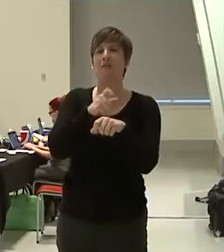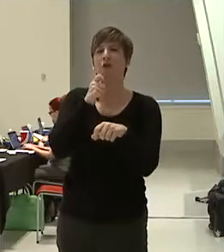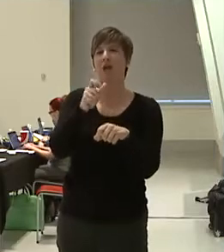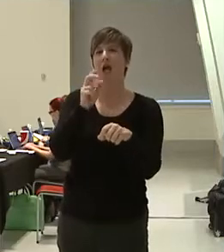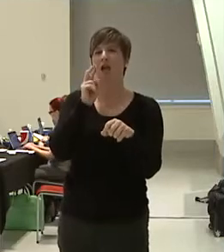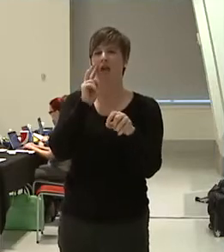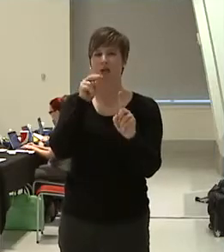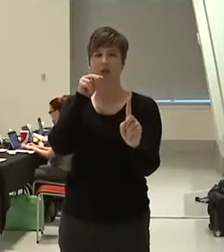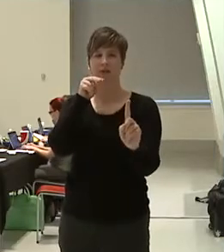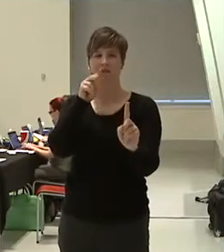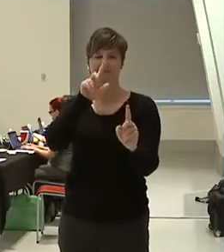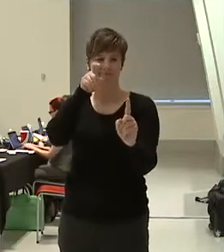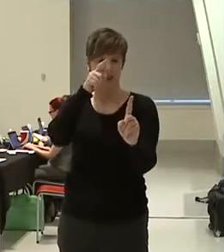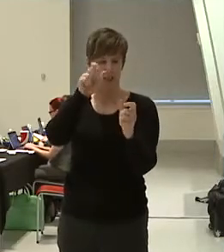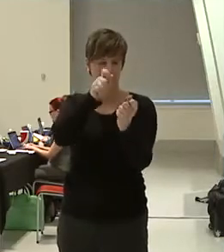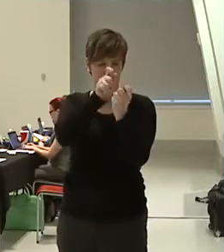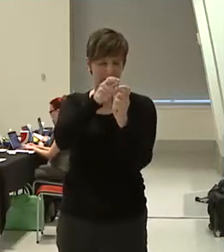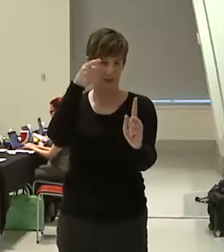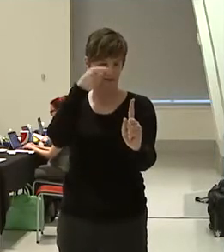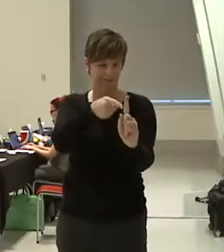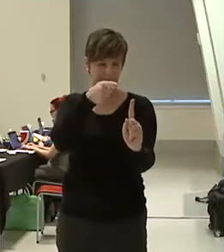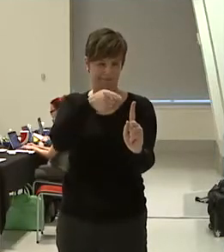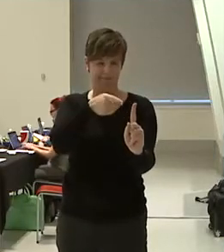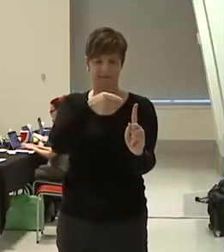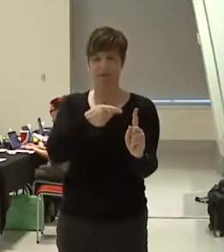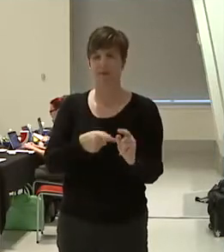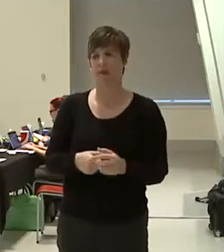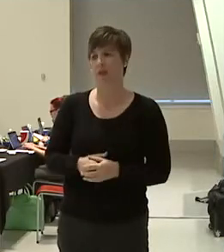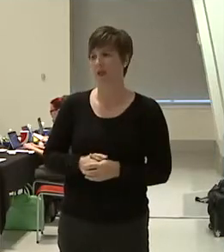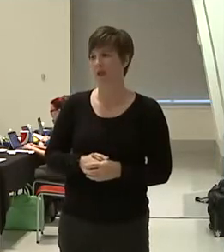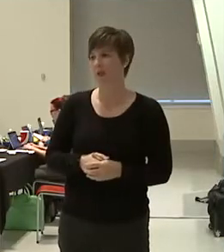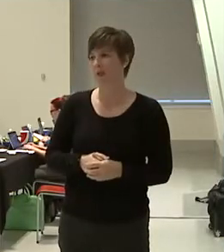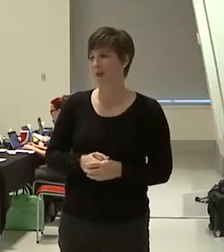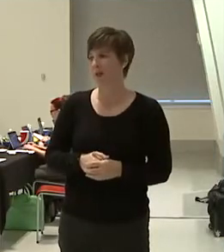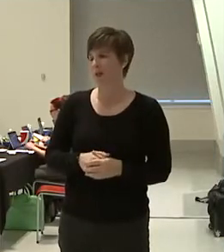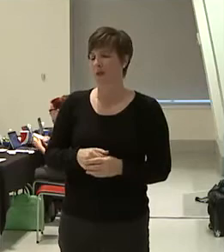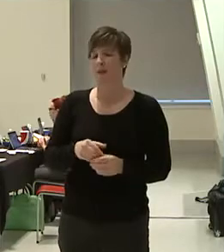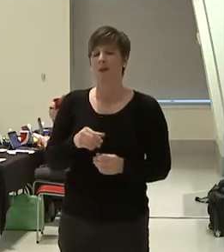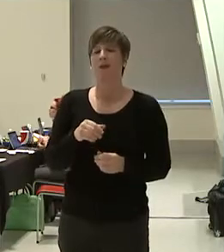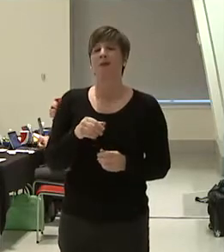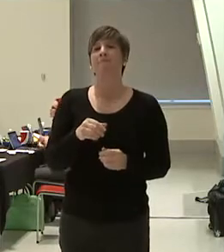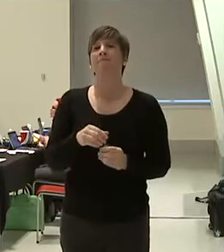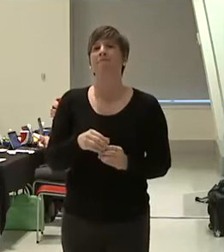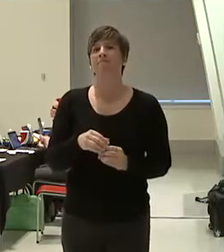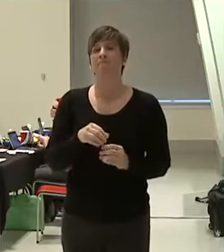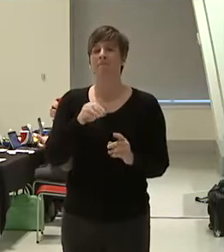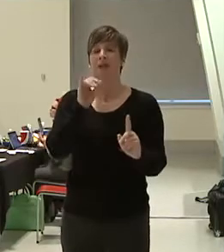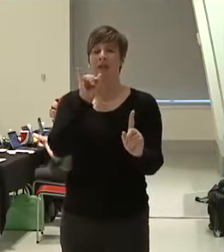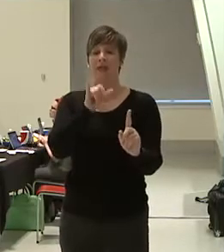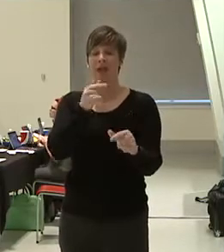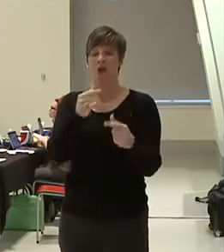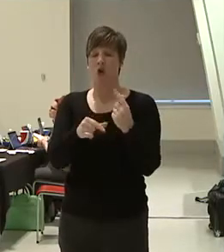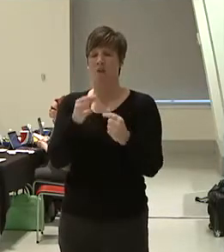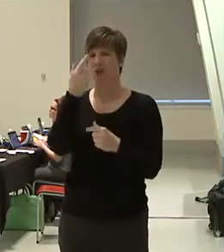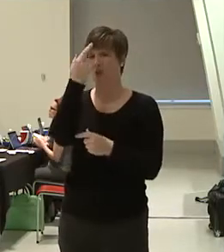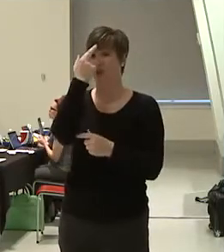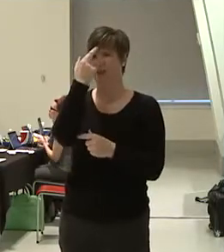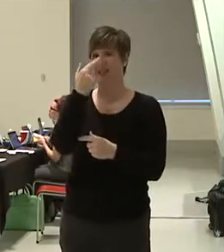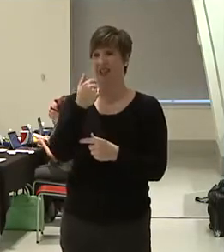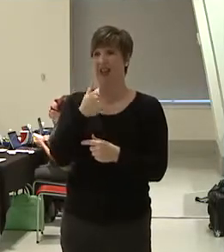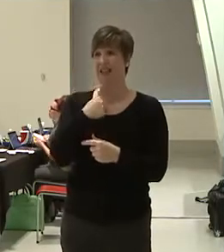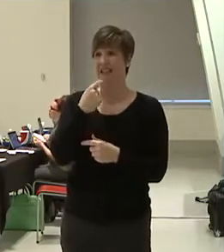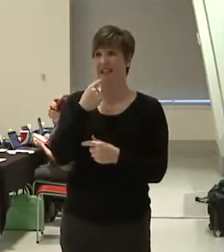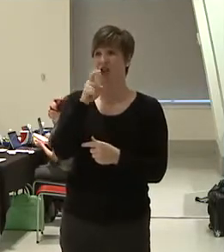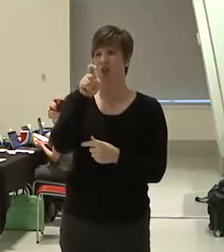any one individual or individuals. So, and in fact, that argument is why I also make the argument